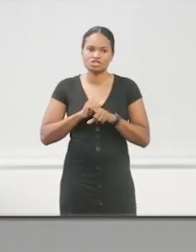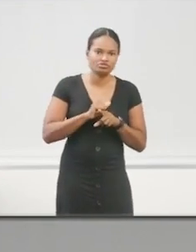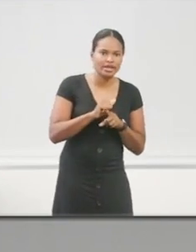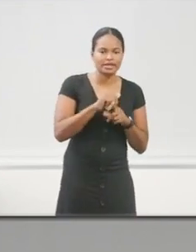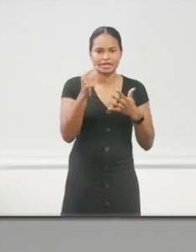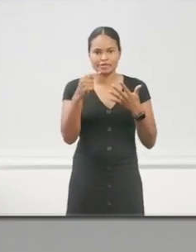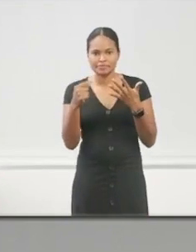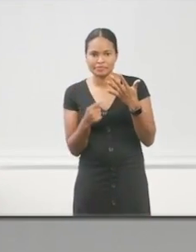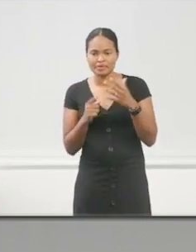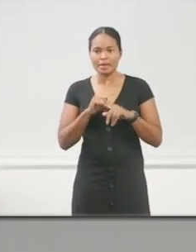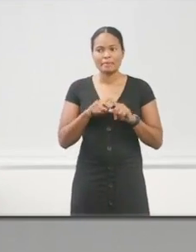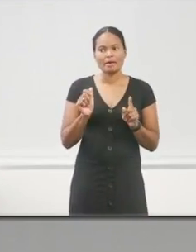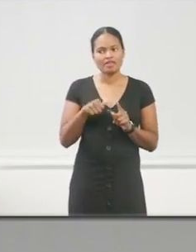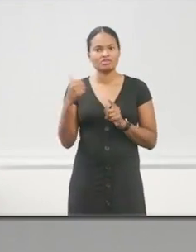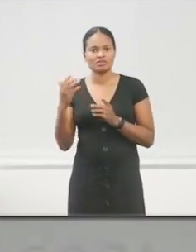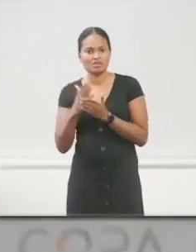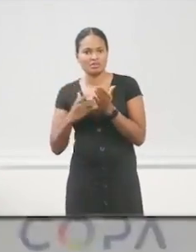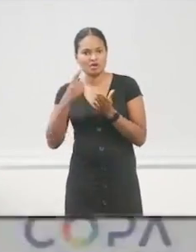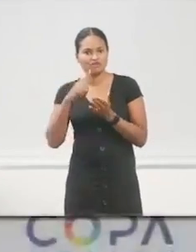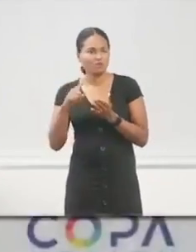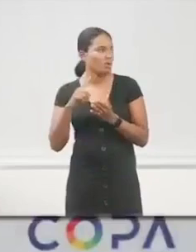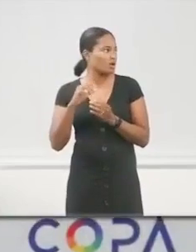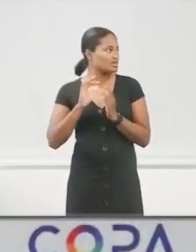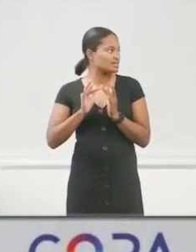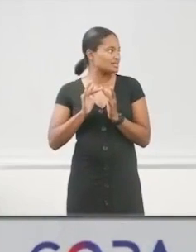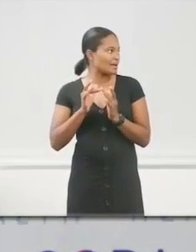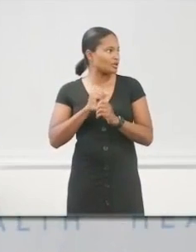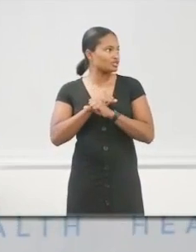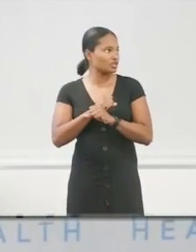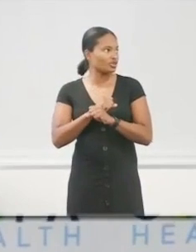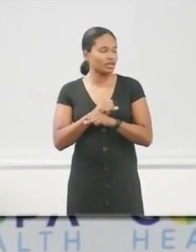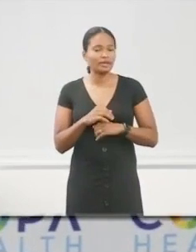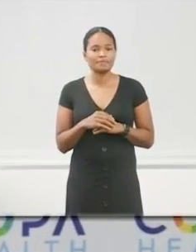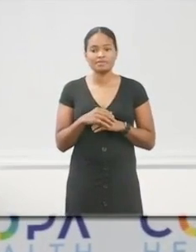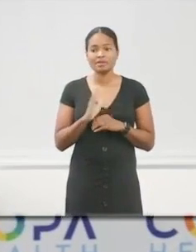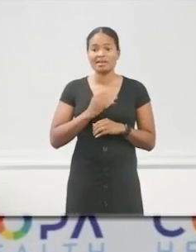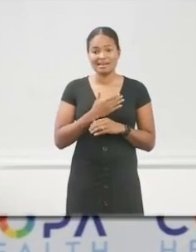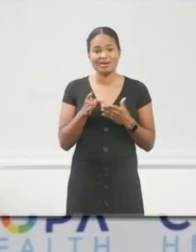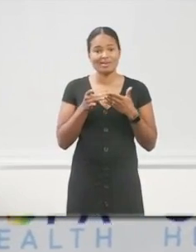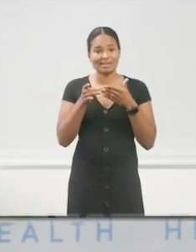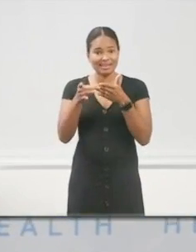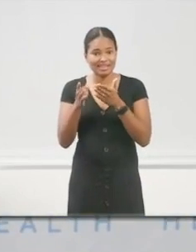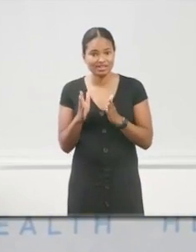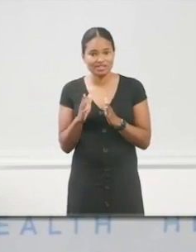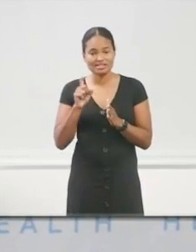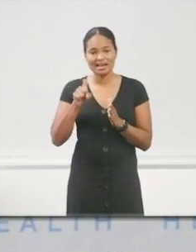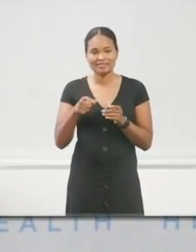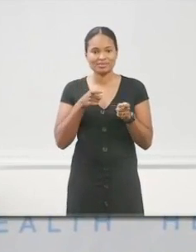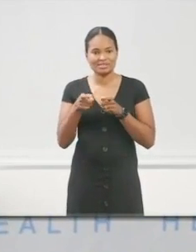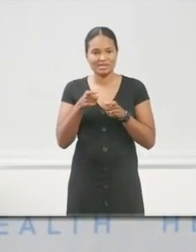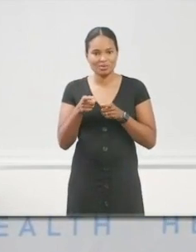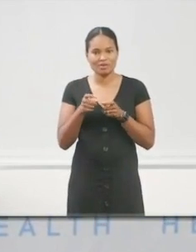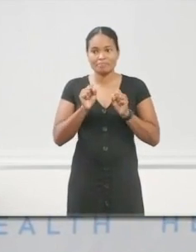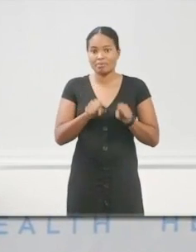there's another side to it on cybersecurity, and that's leaders who have to deal with the possibility of a cyber attack,